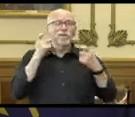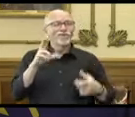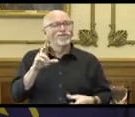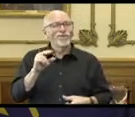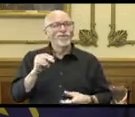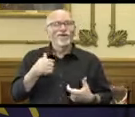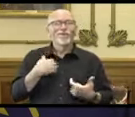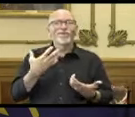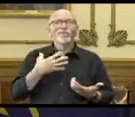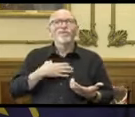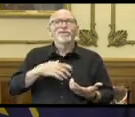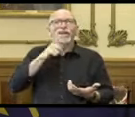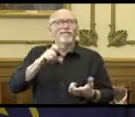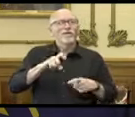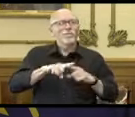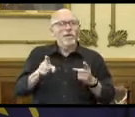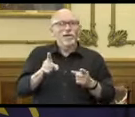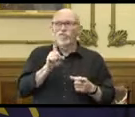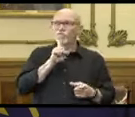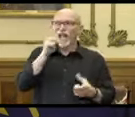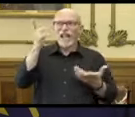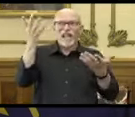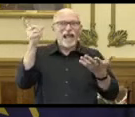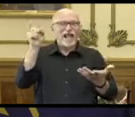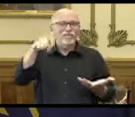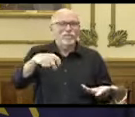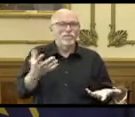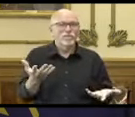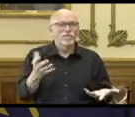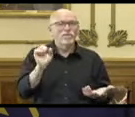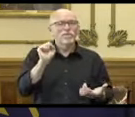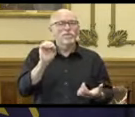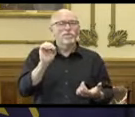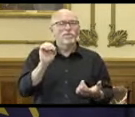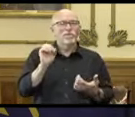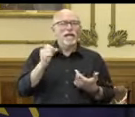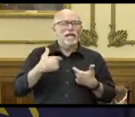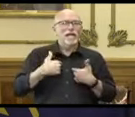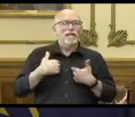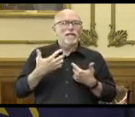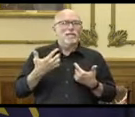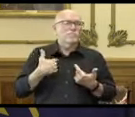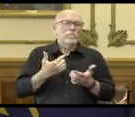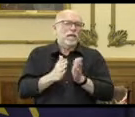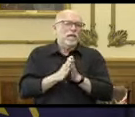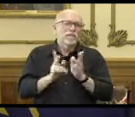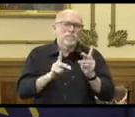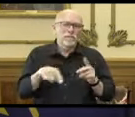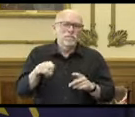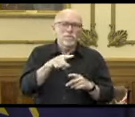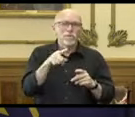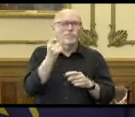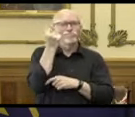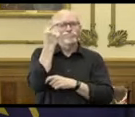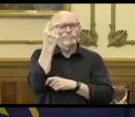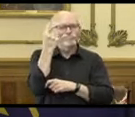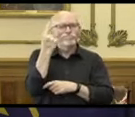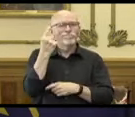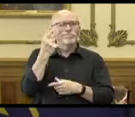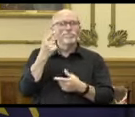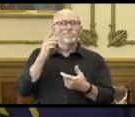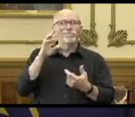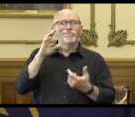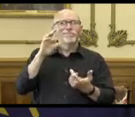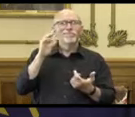be. This is what the reality is. And so I would just ask people to recognize that the